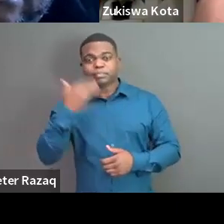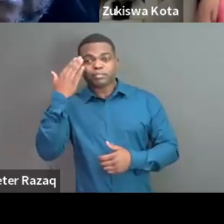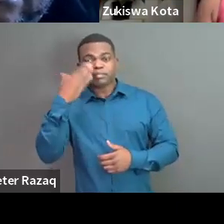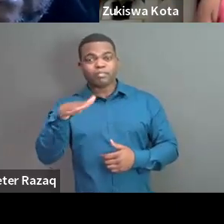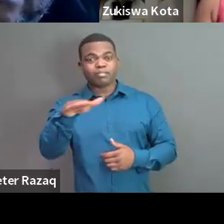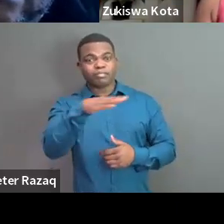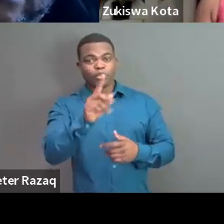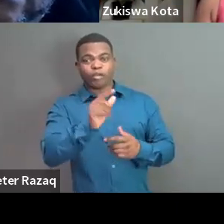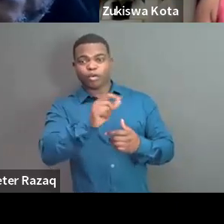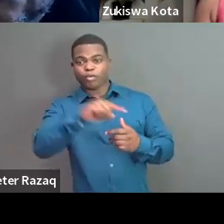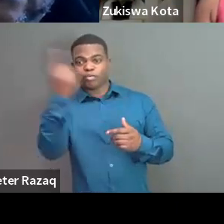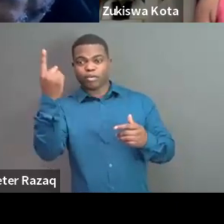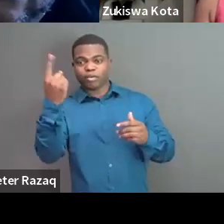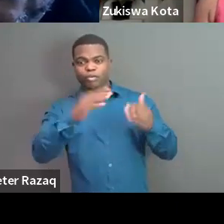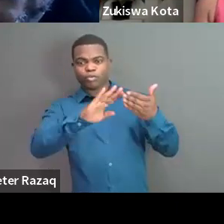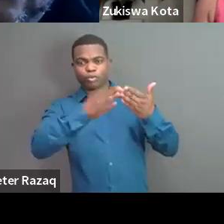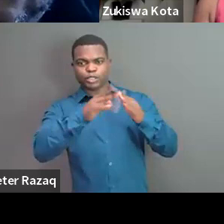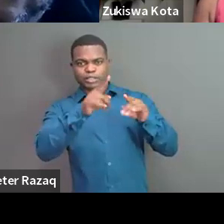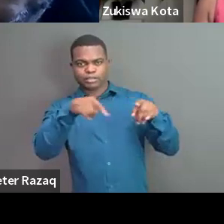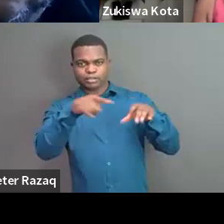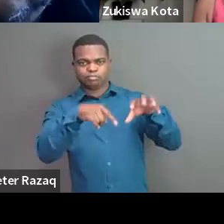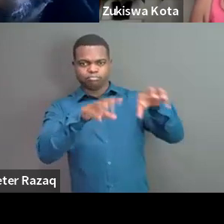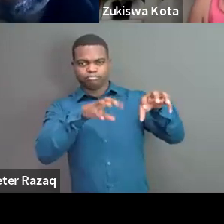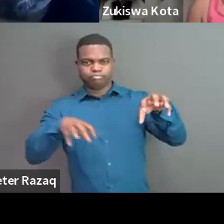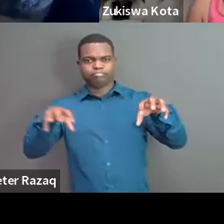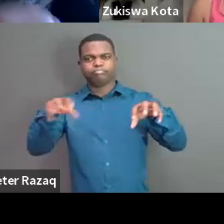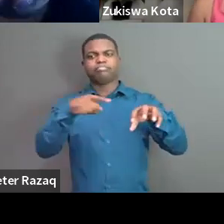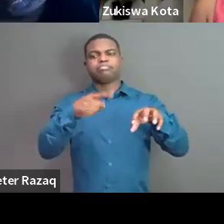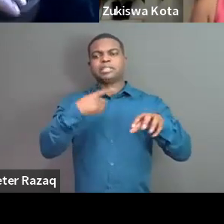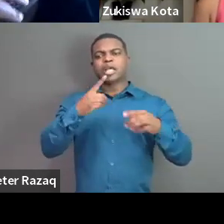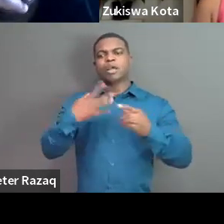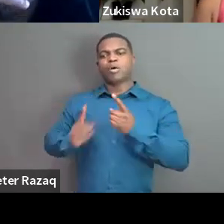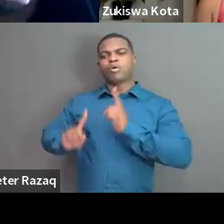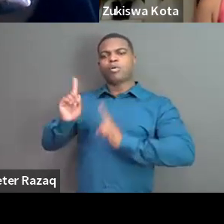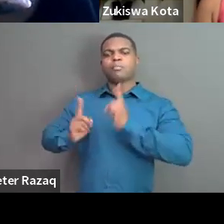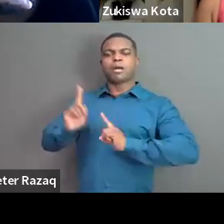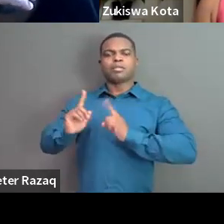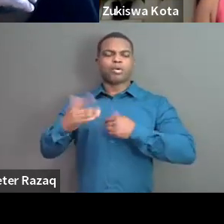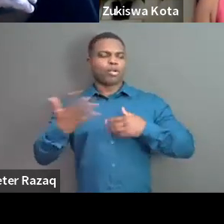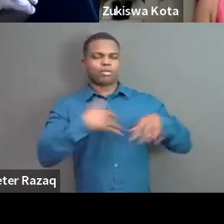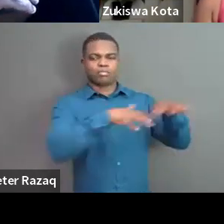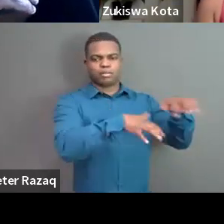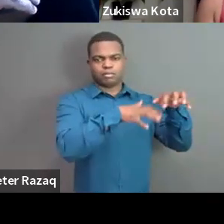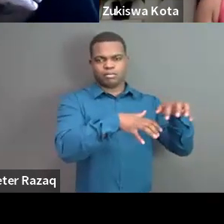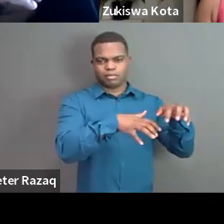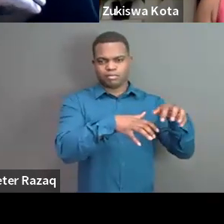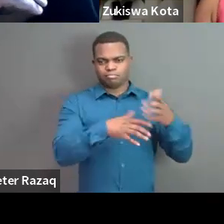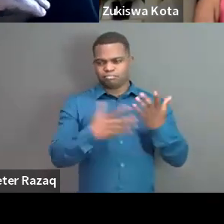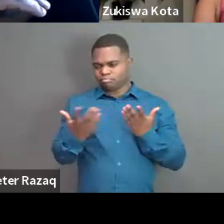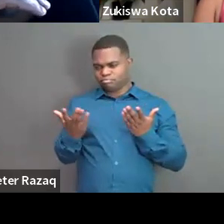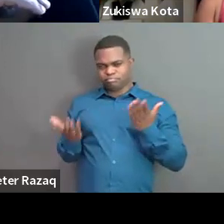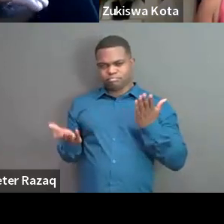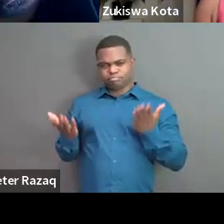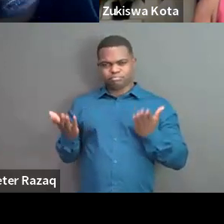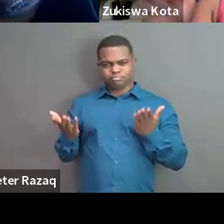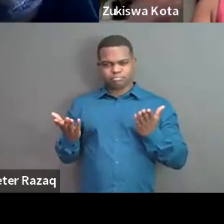So I wonder if that's a question that the panelists, I mean, I see Tricia smiling. I'm not seeing a hand up immediately. Okay, so we'll